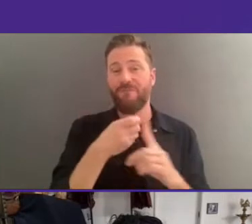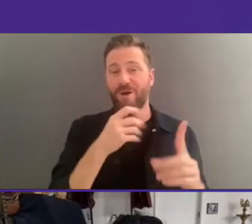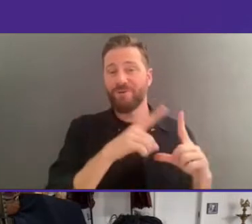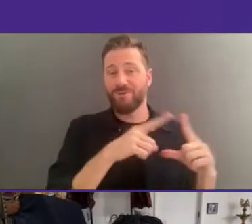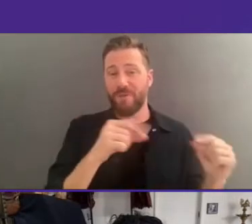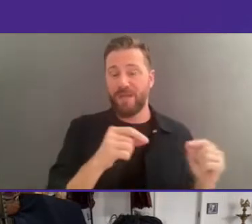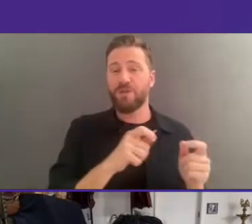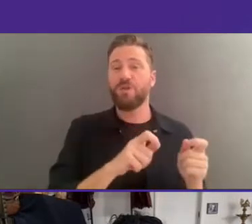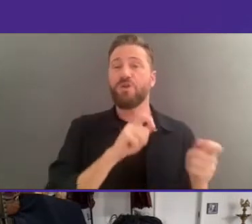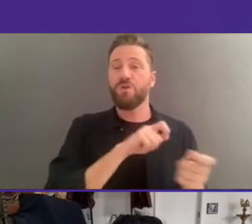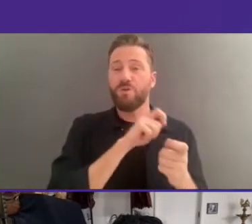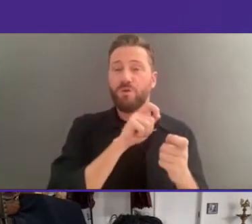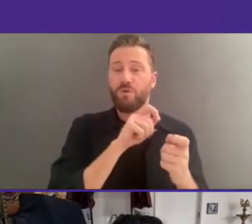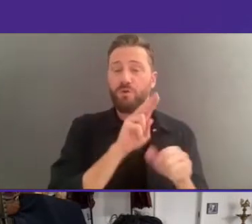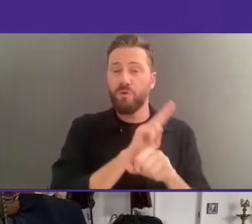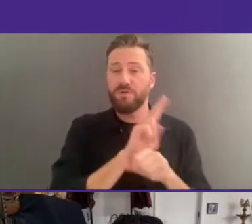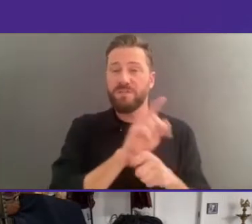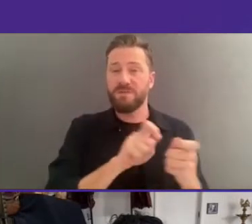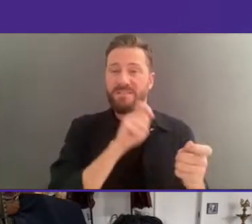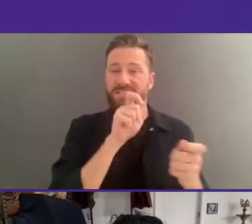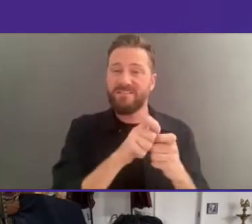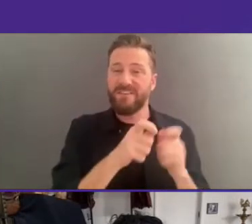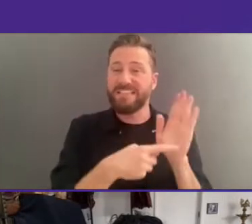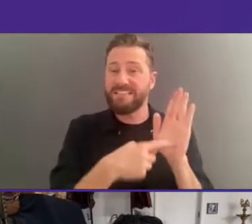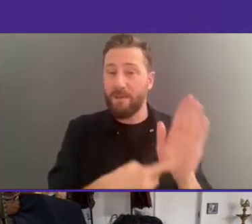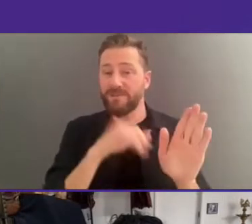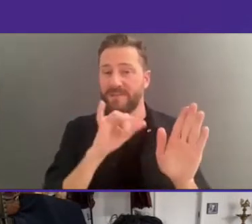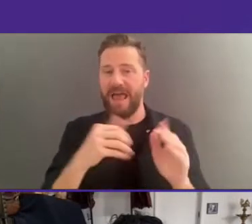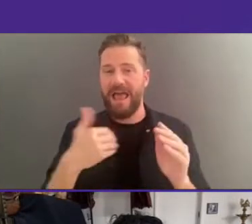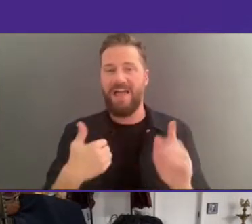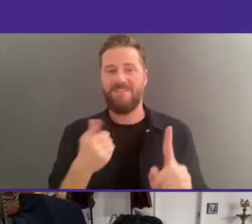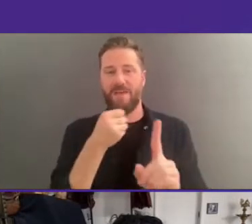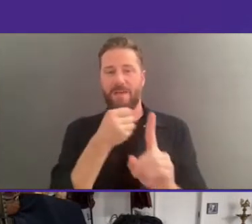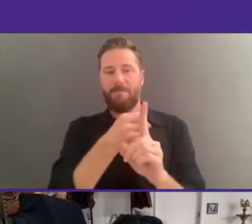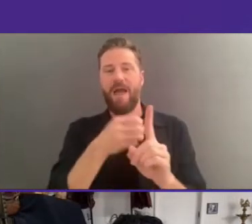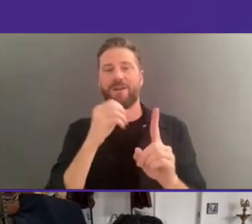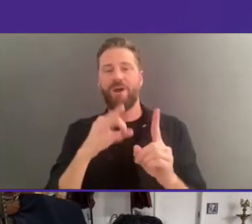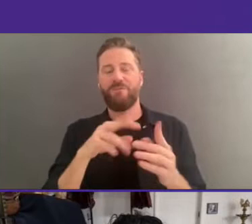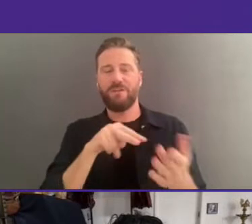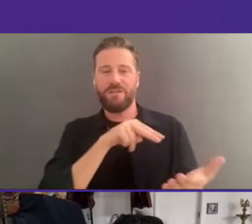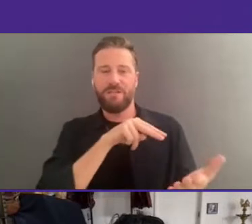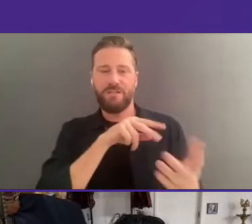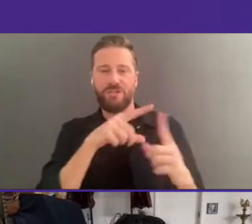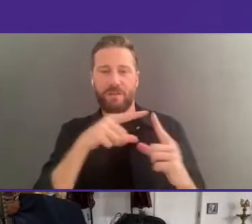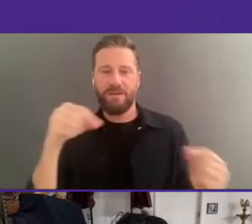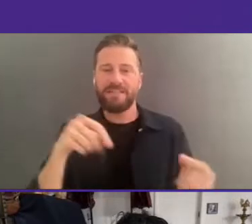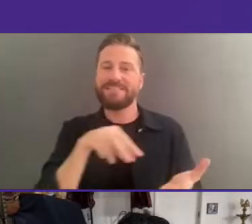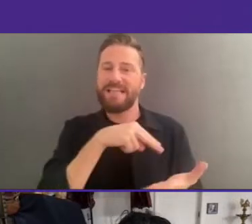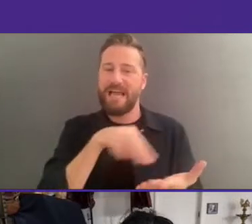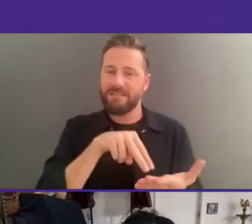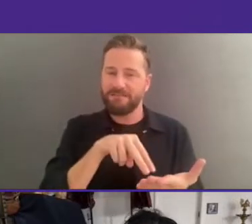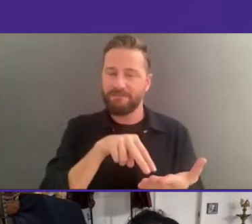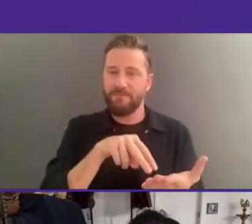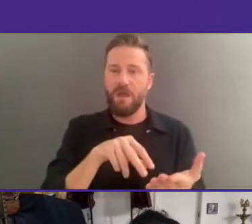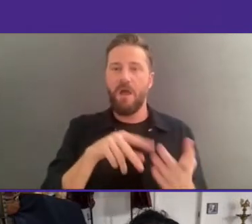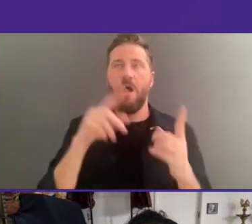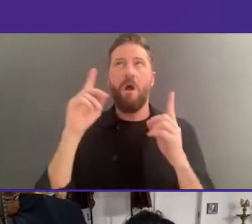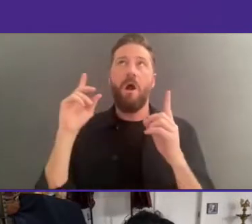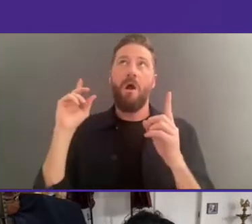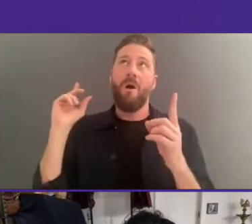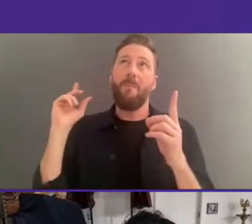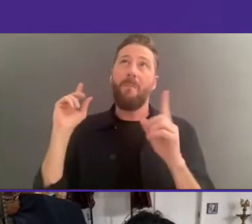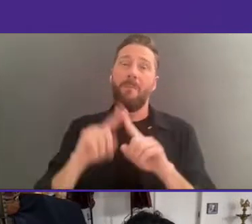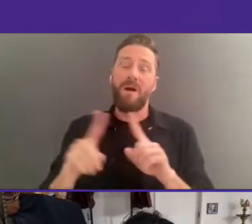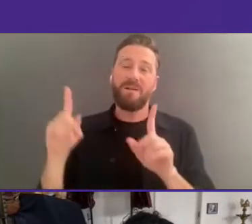examples, aspects that had an impact of Japanese dance. Over the years, however, I expanded